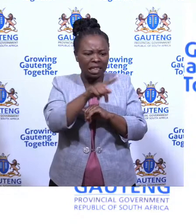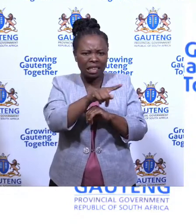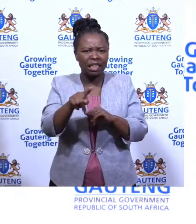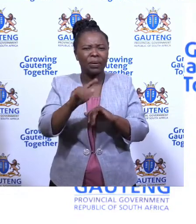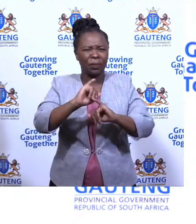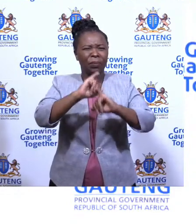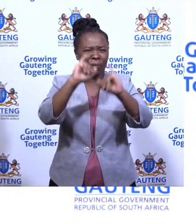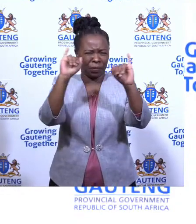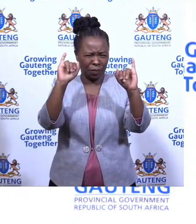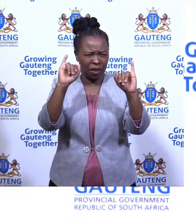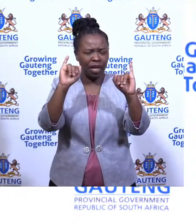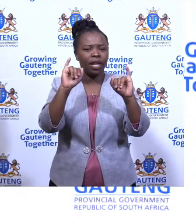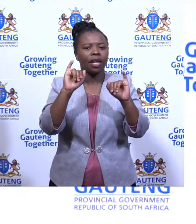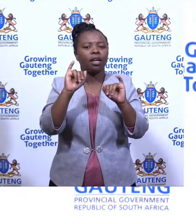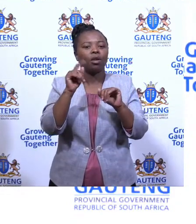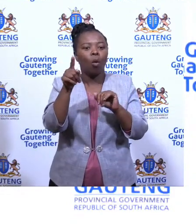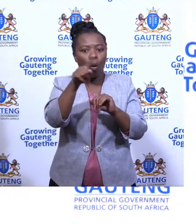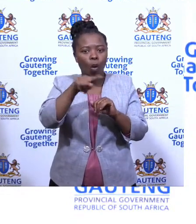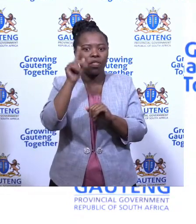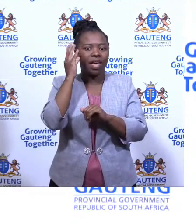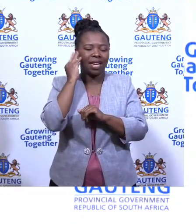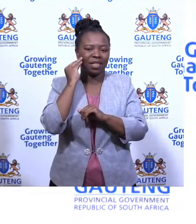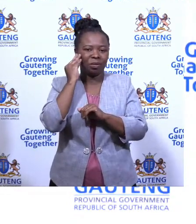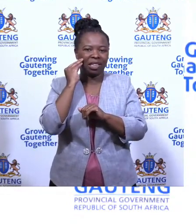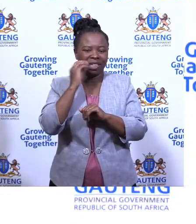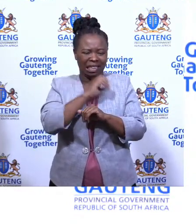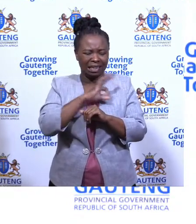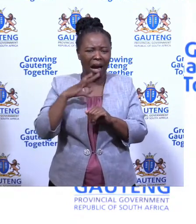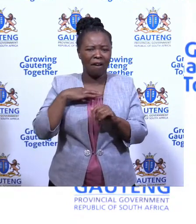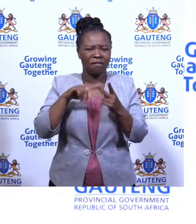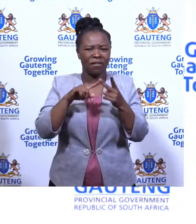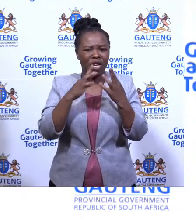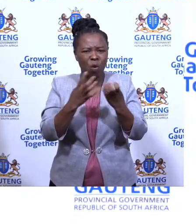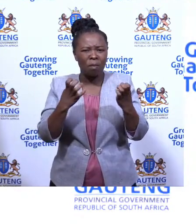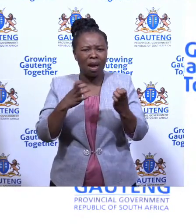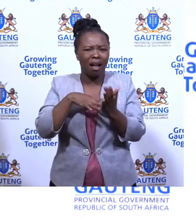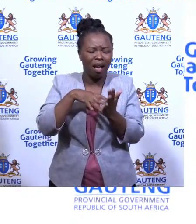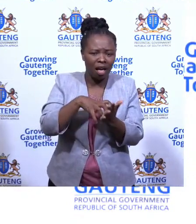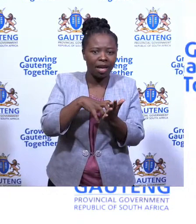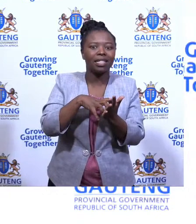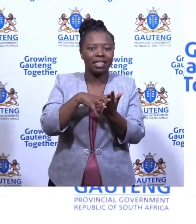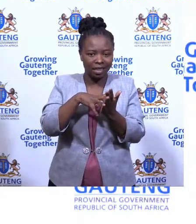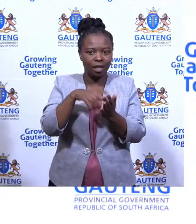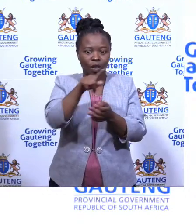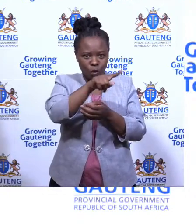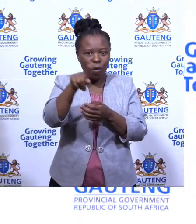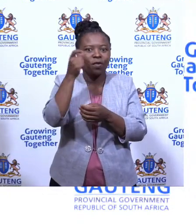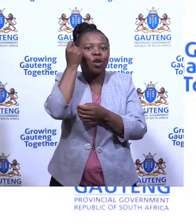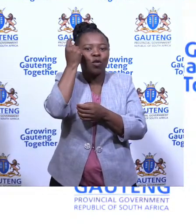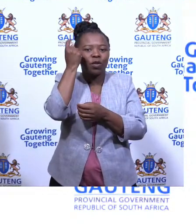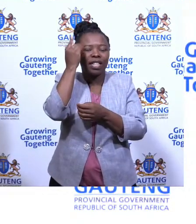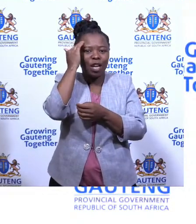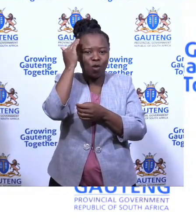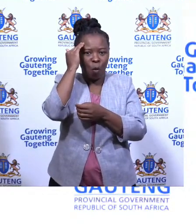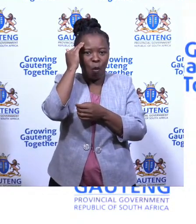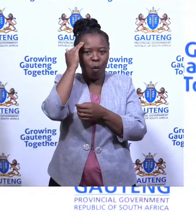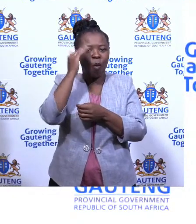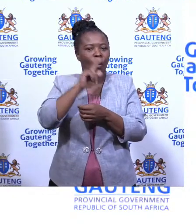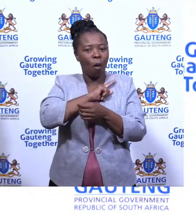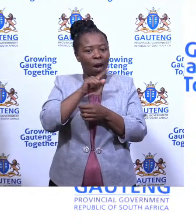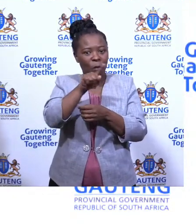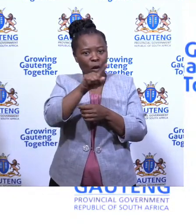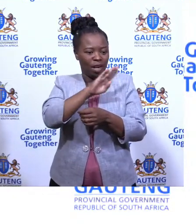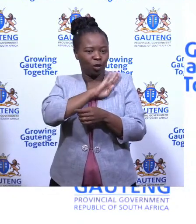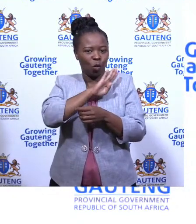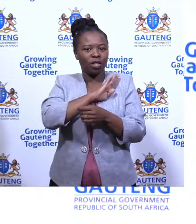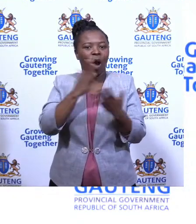constraints are there about staffing and equipment, they feel it. They are in the front line. They are the soldiers in the front